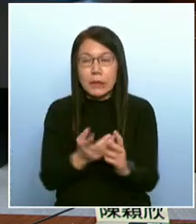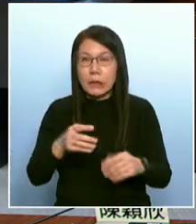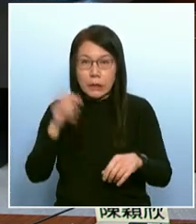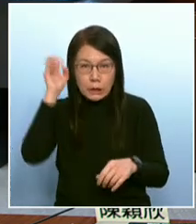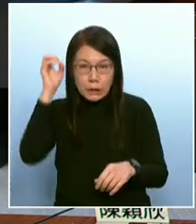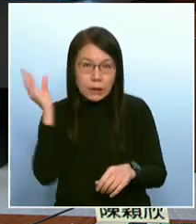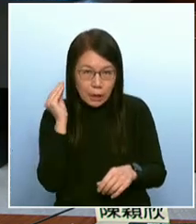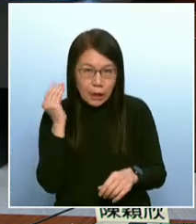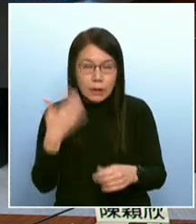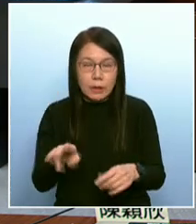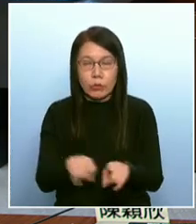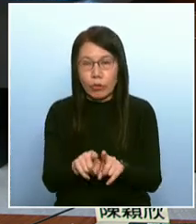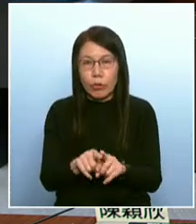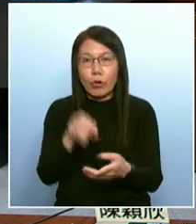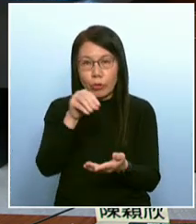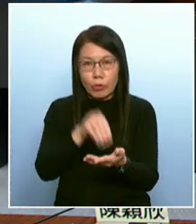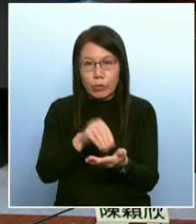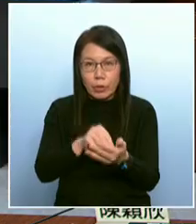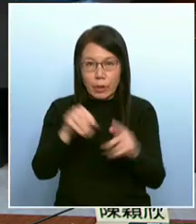is